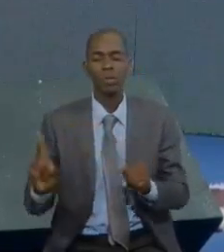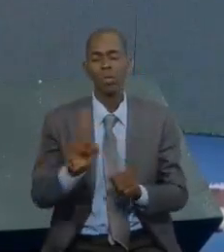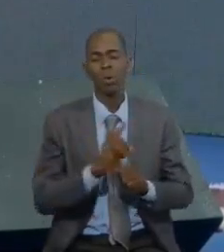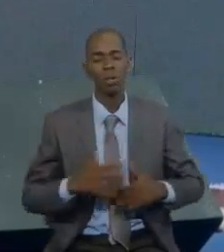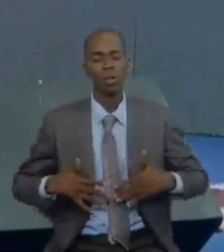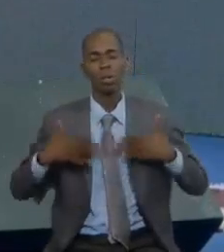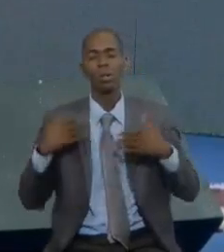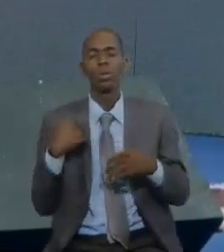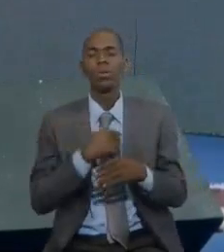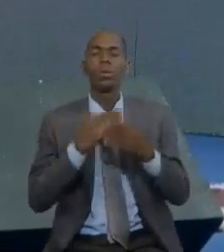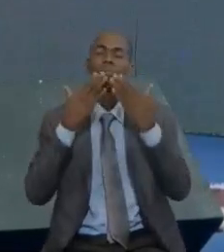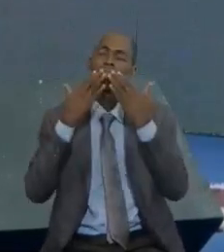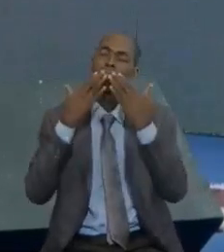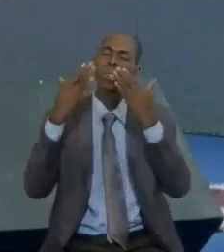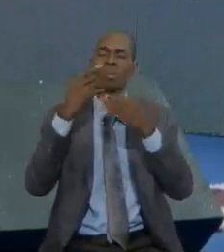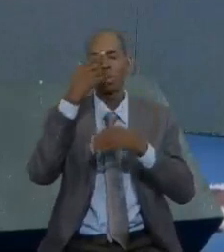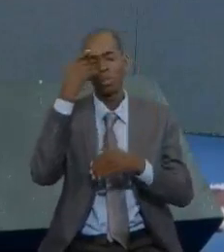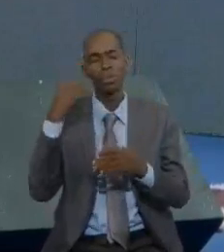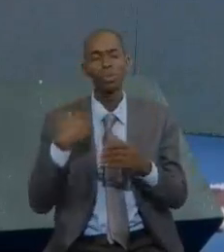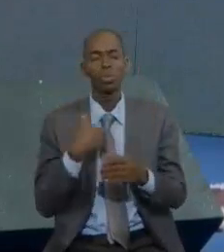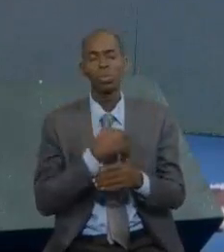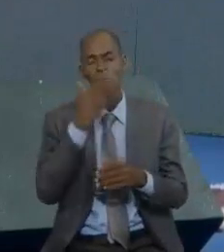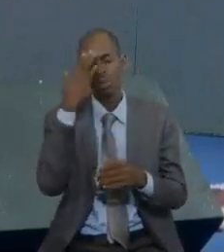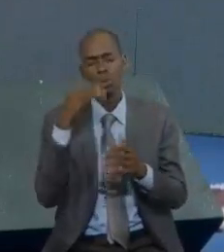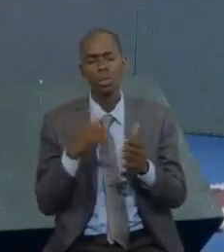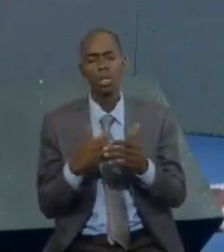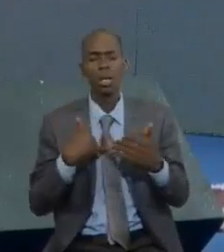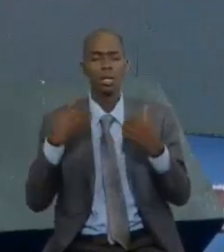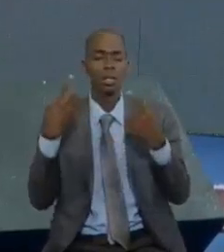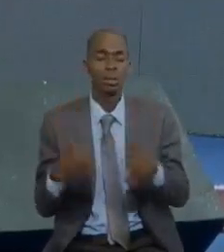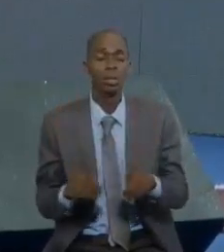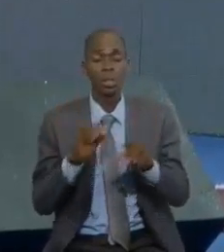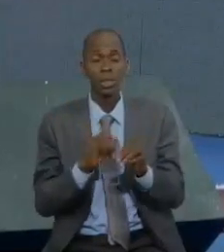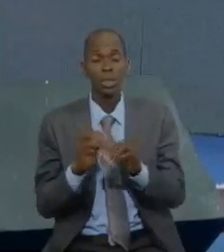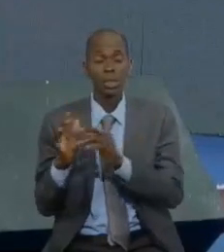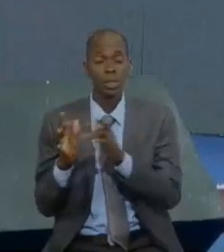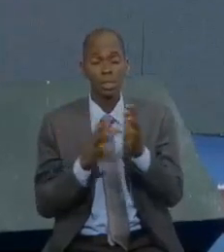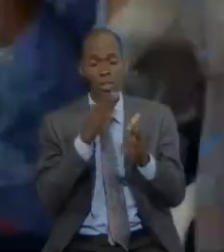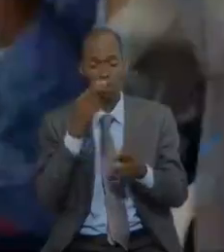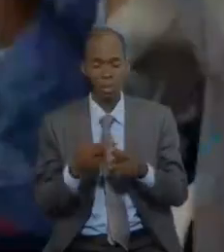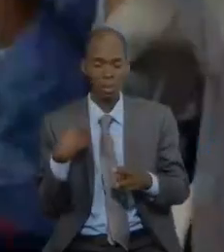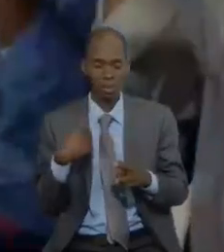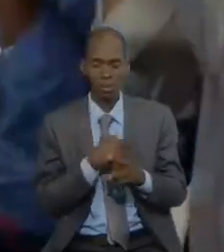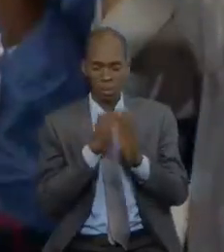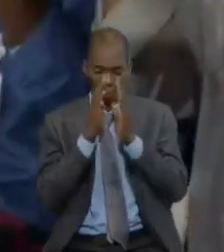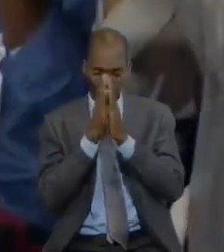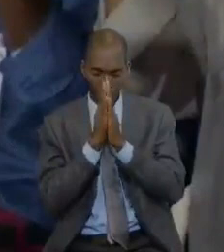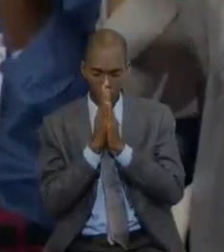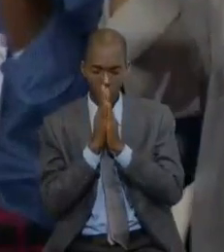We thank you because we know it's done. In Jesus' name we pray.